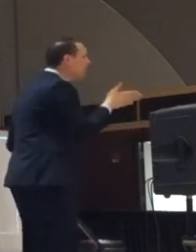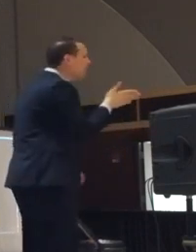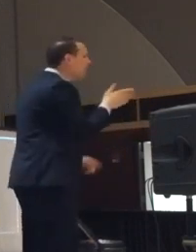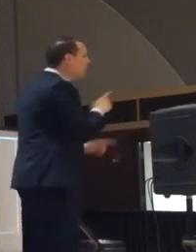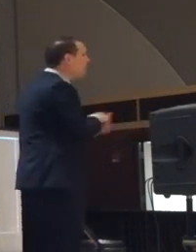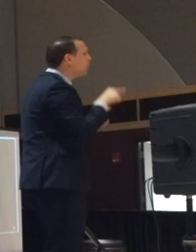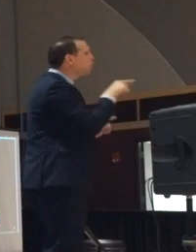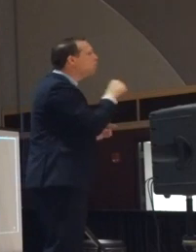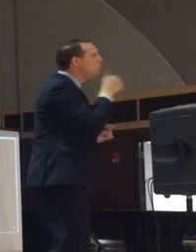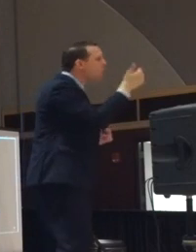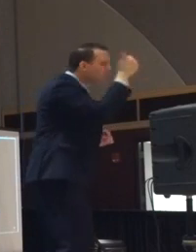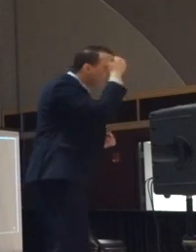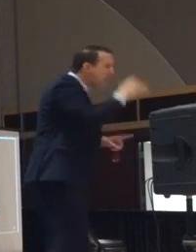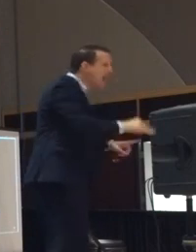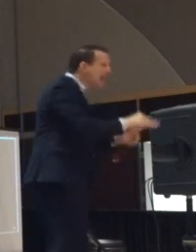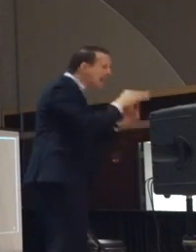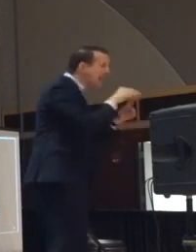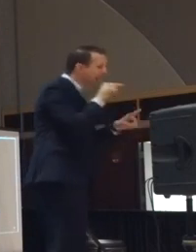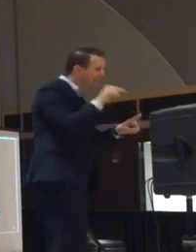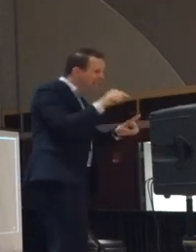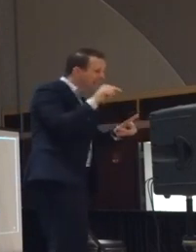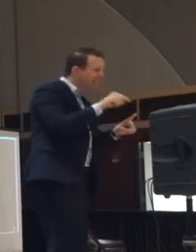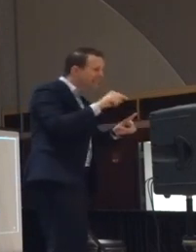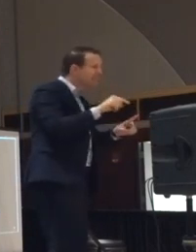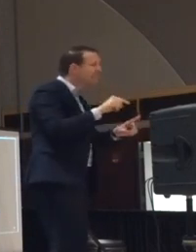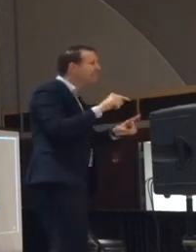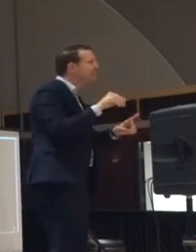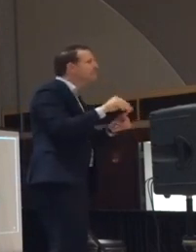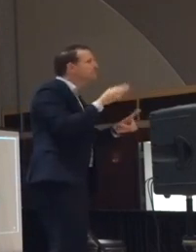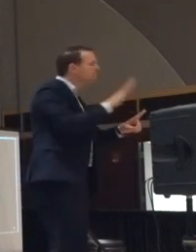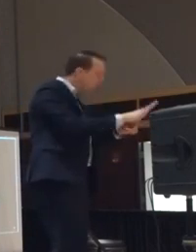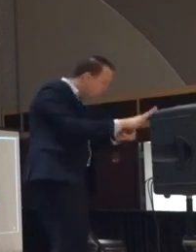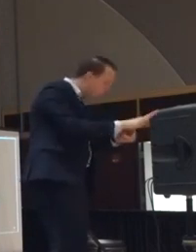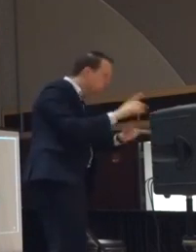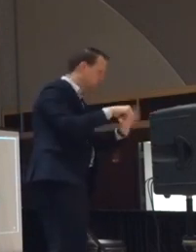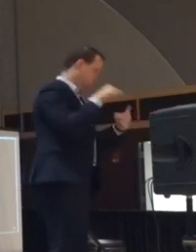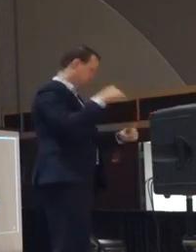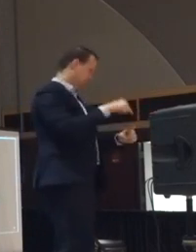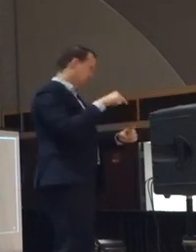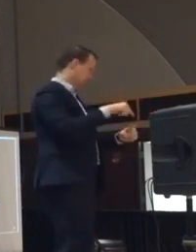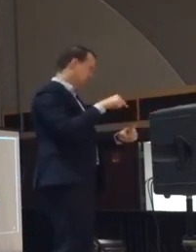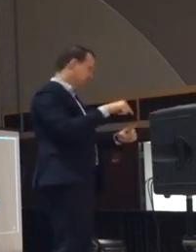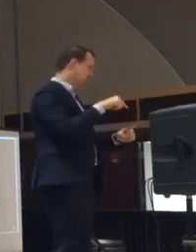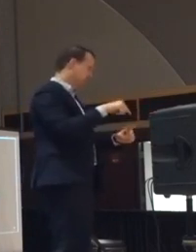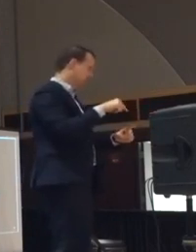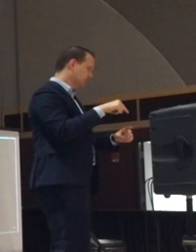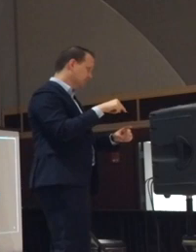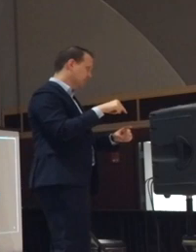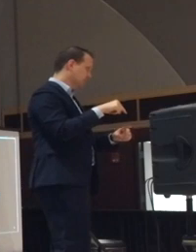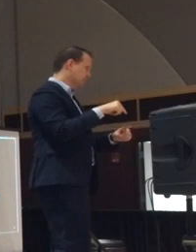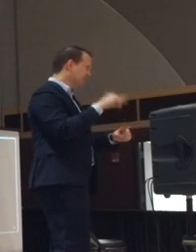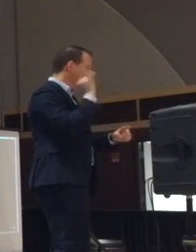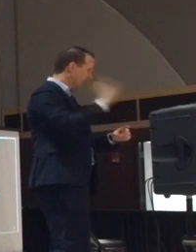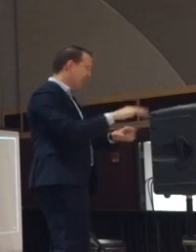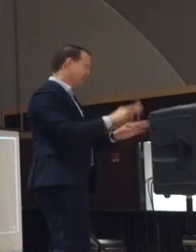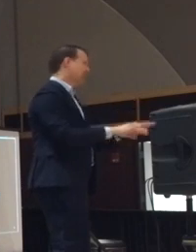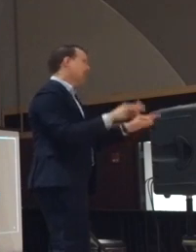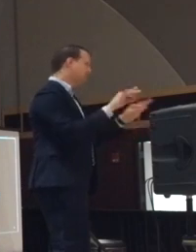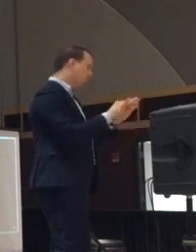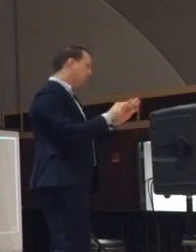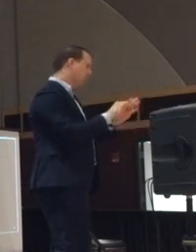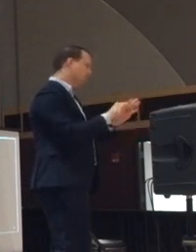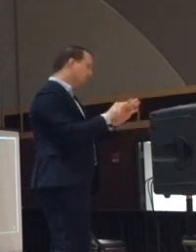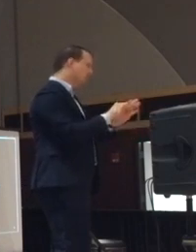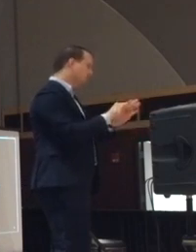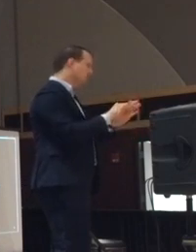you won't know unless he is exposed to it. That's the important